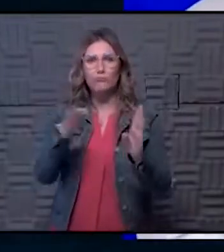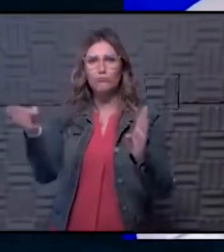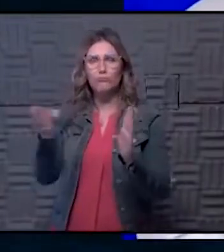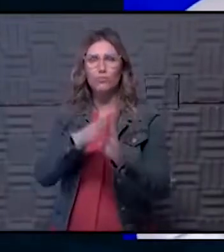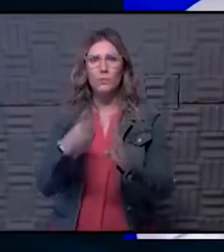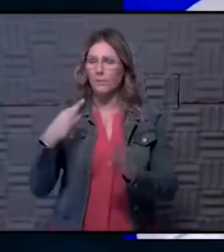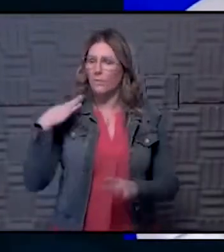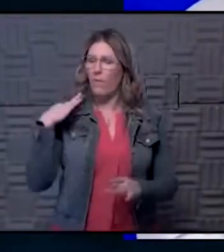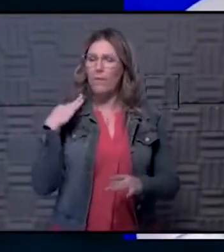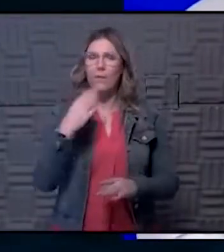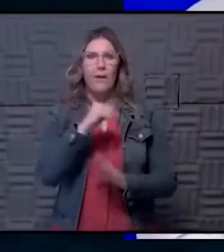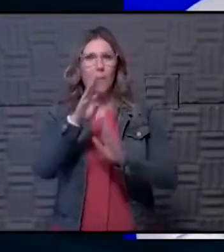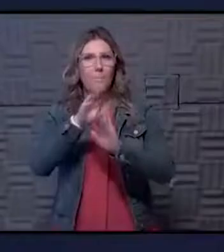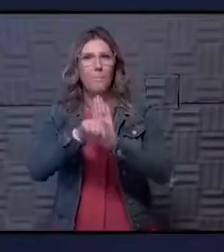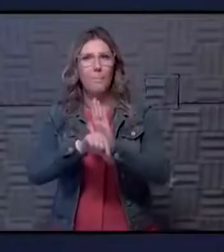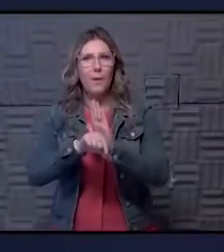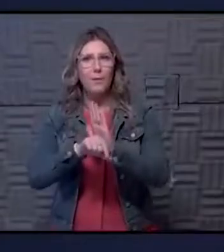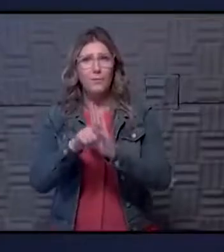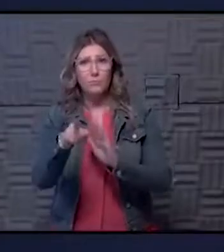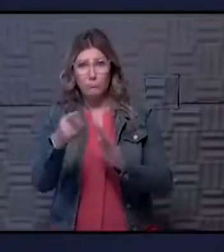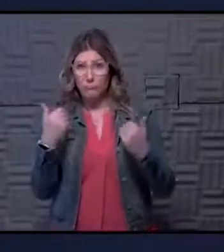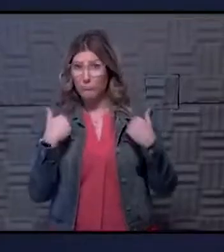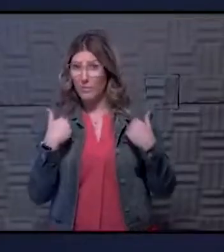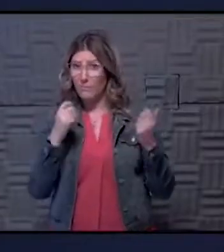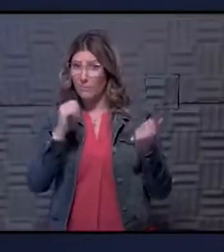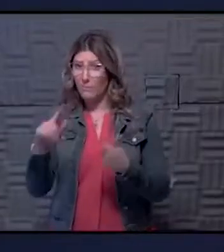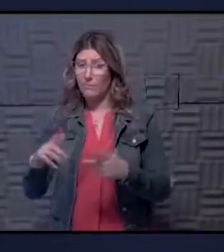kind of backgrounds do they have?